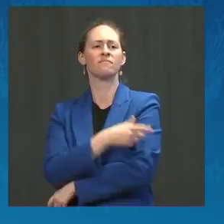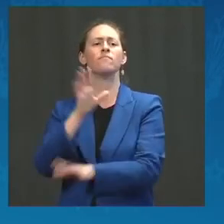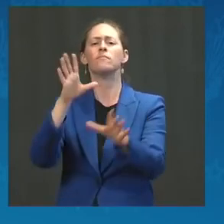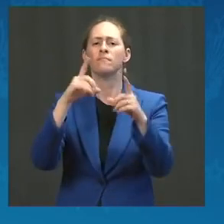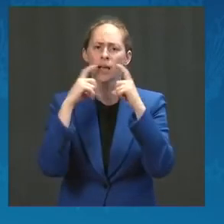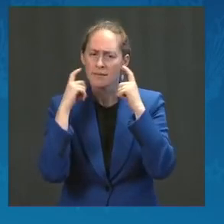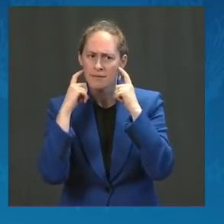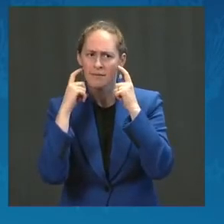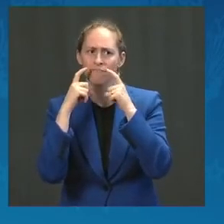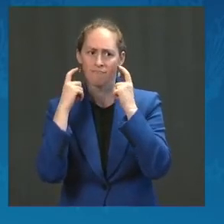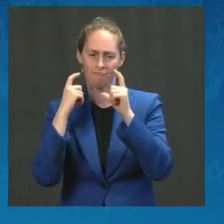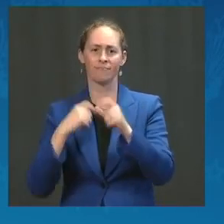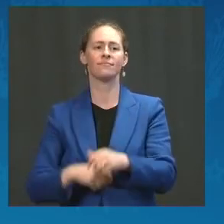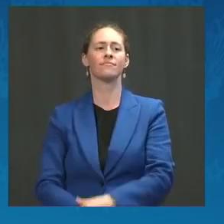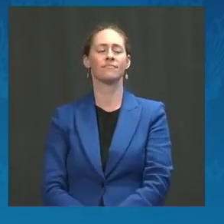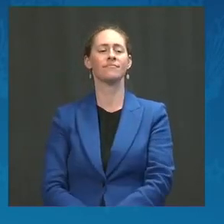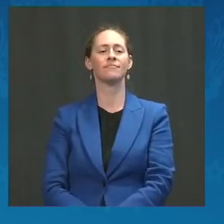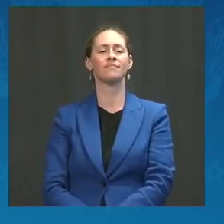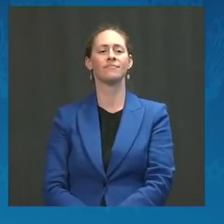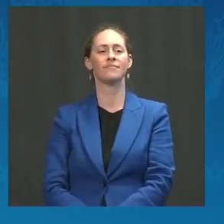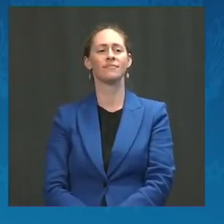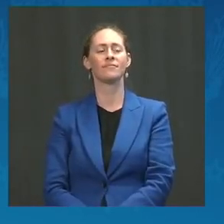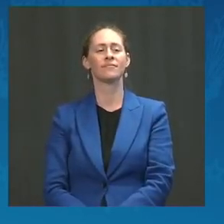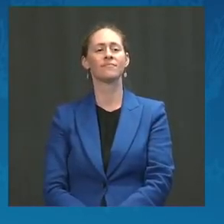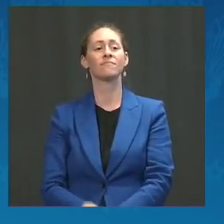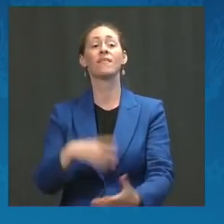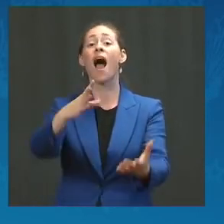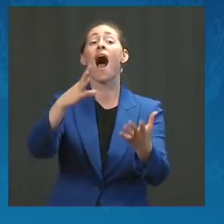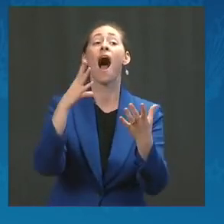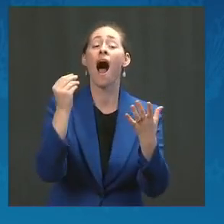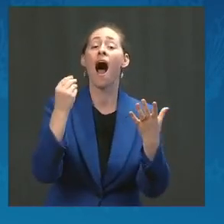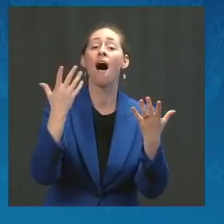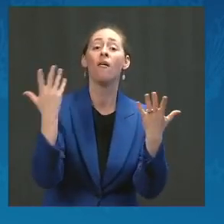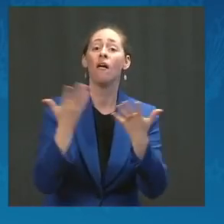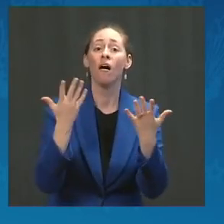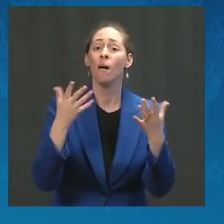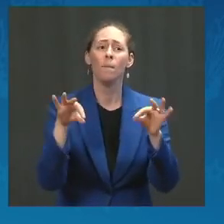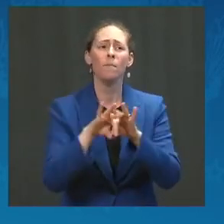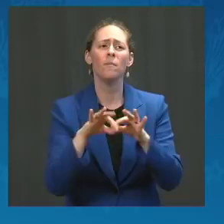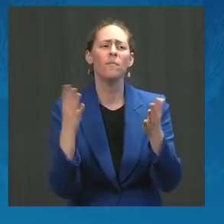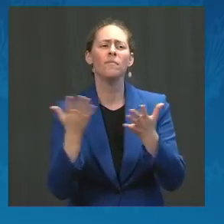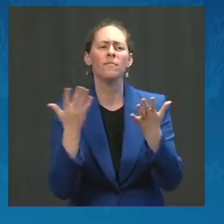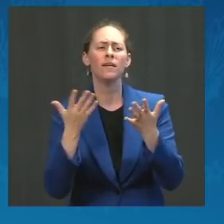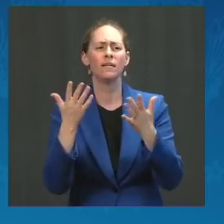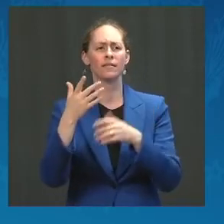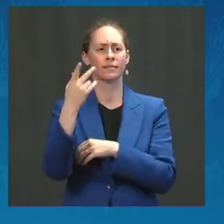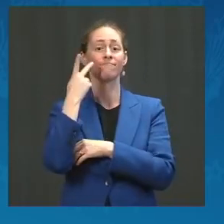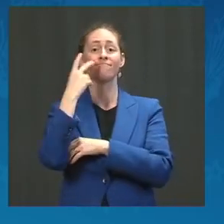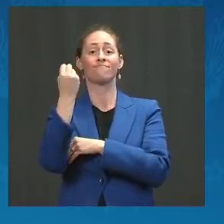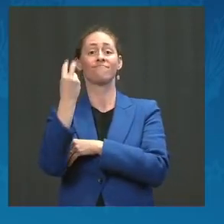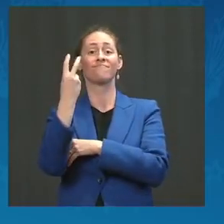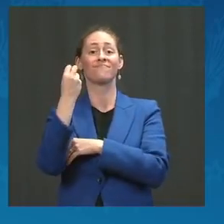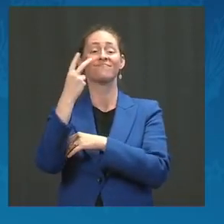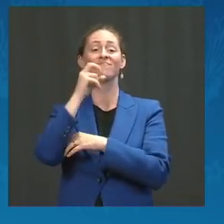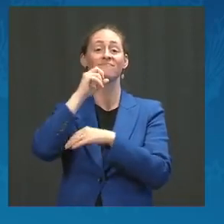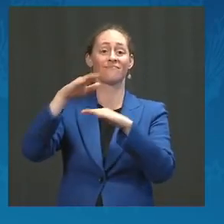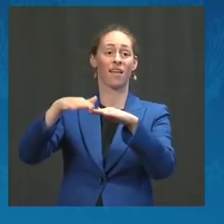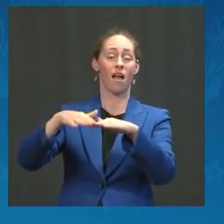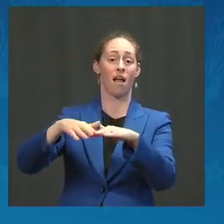we need to do. Get more adolescents ages 12 and up vaccinated now that they've been